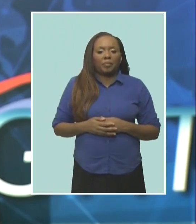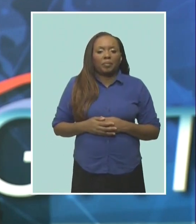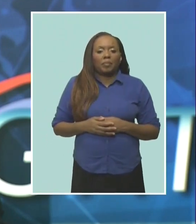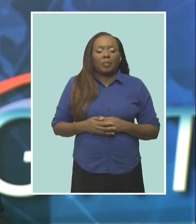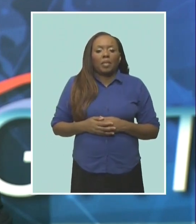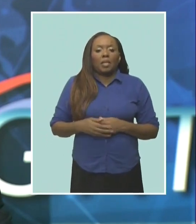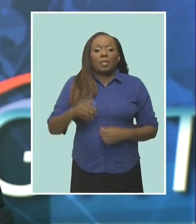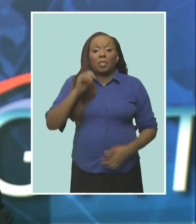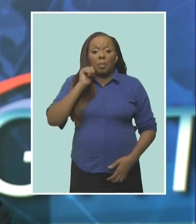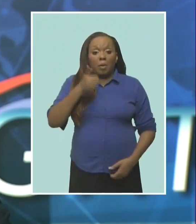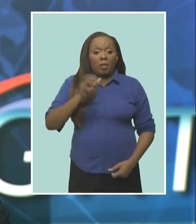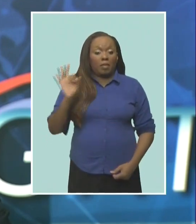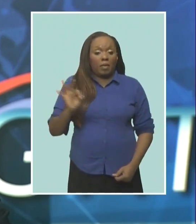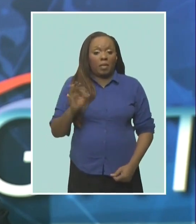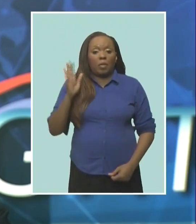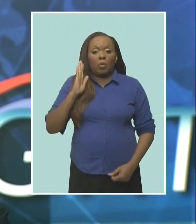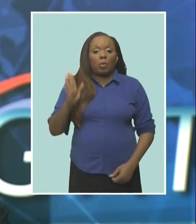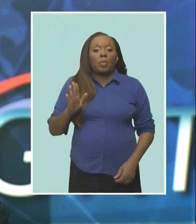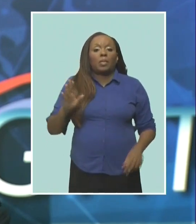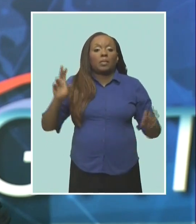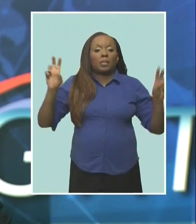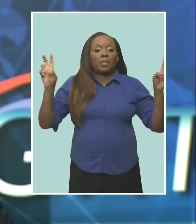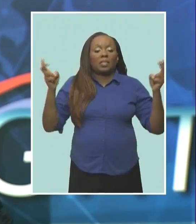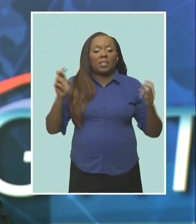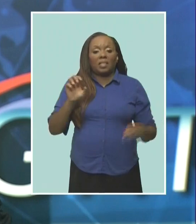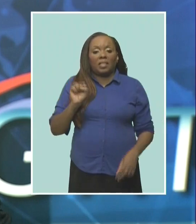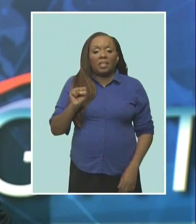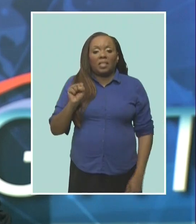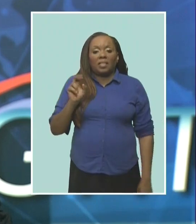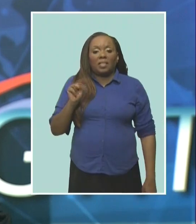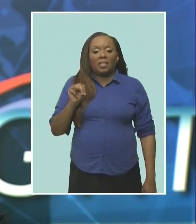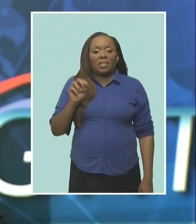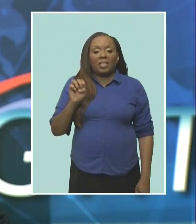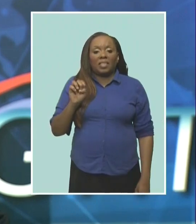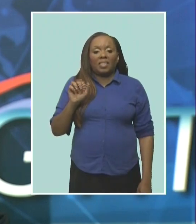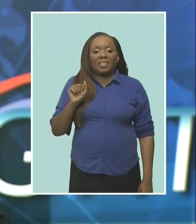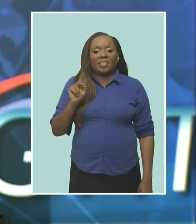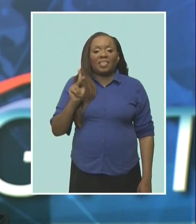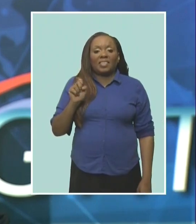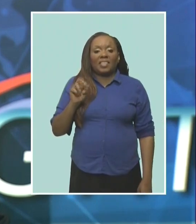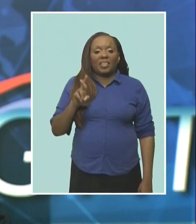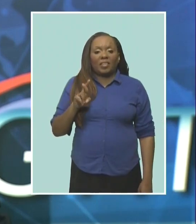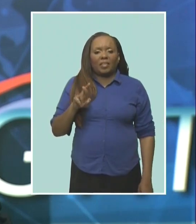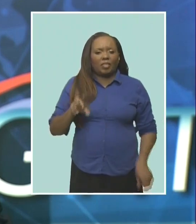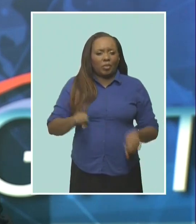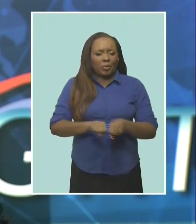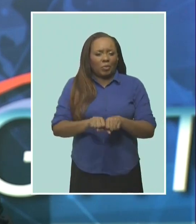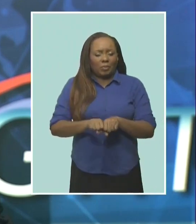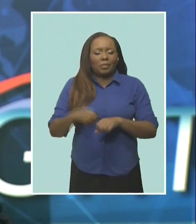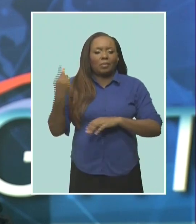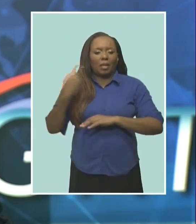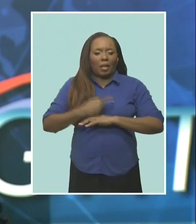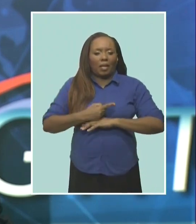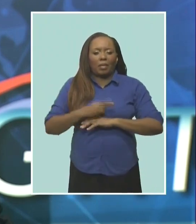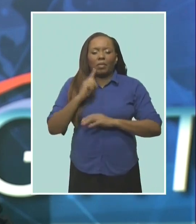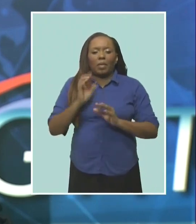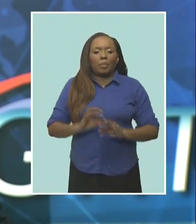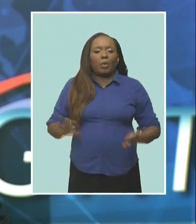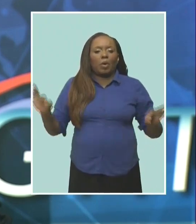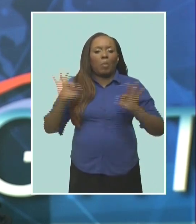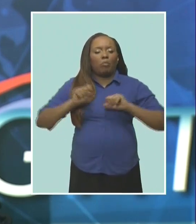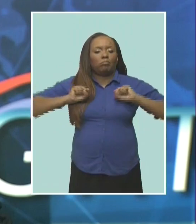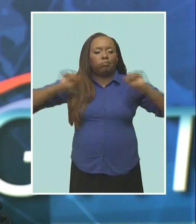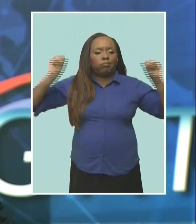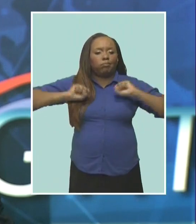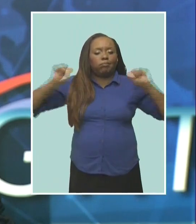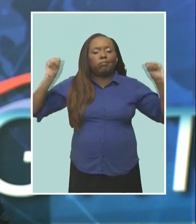Tomorrow, Friday, will be observed as Sneaker Day, a day the NCD Commission is using to raise awareness about the importance of physical